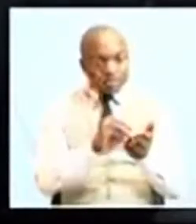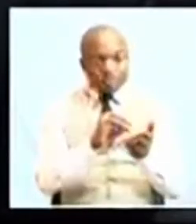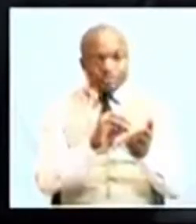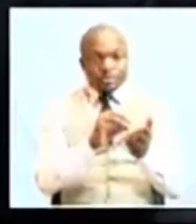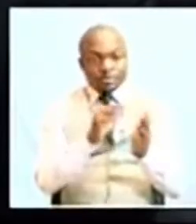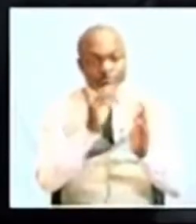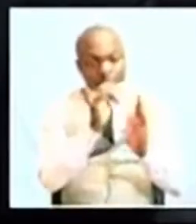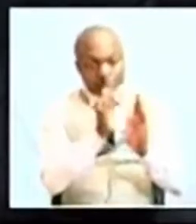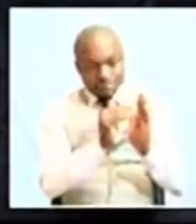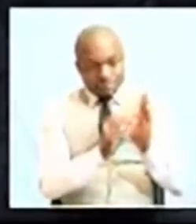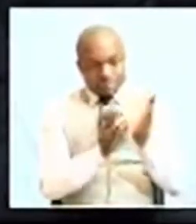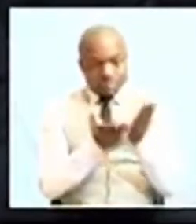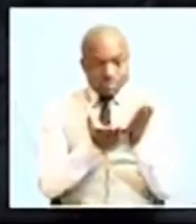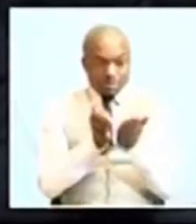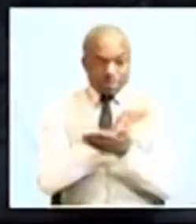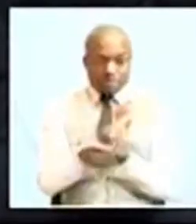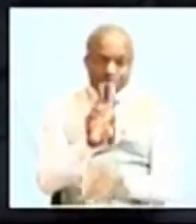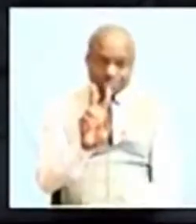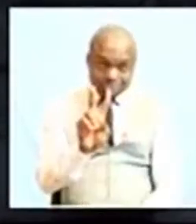Basically,